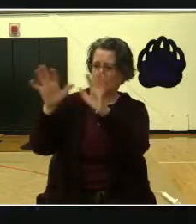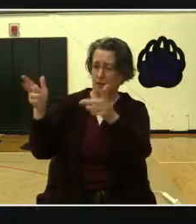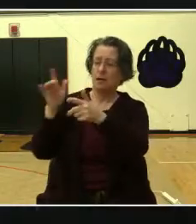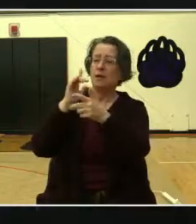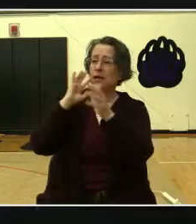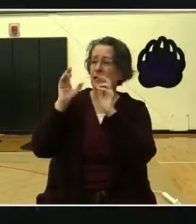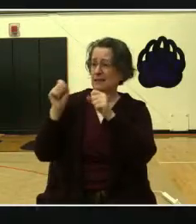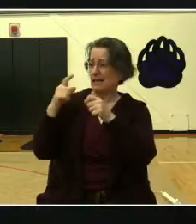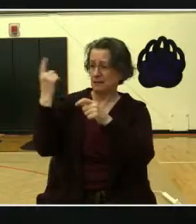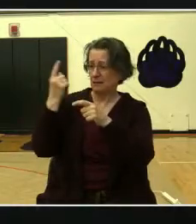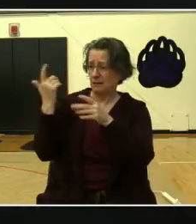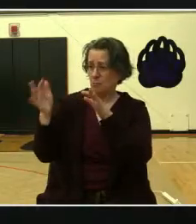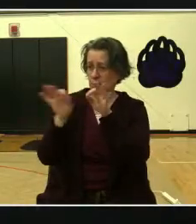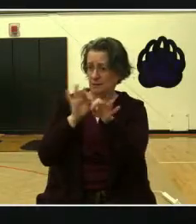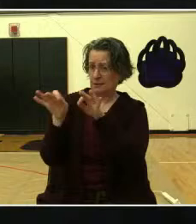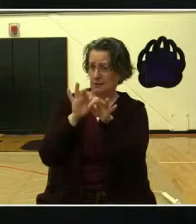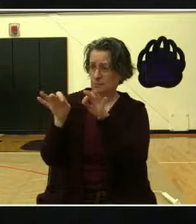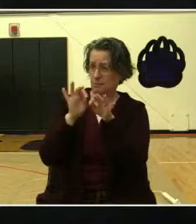payoff of